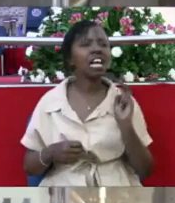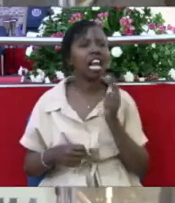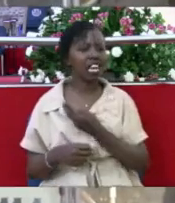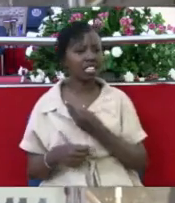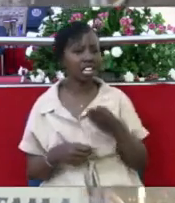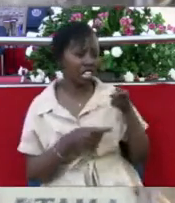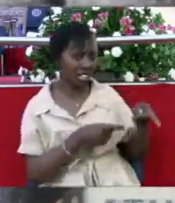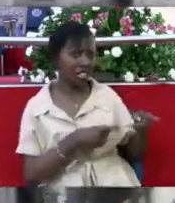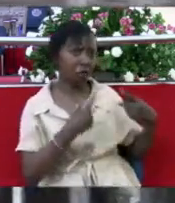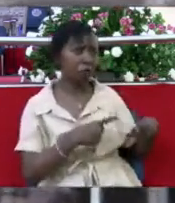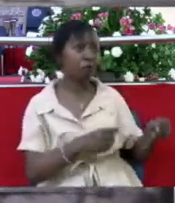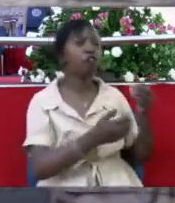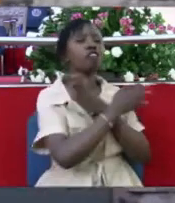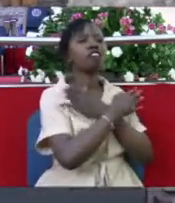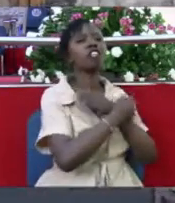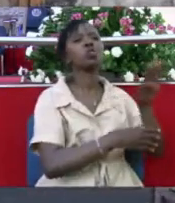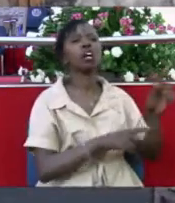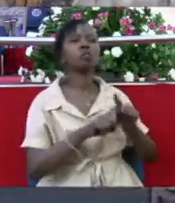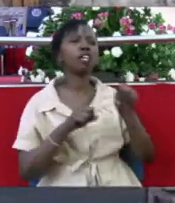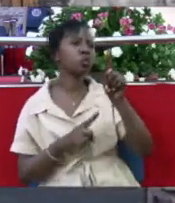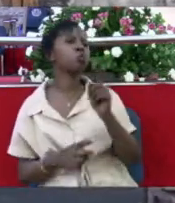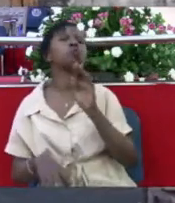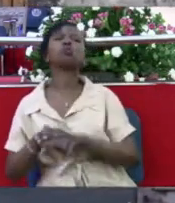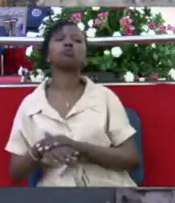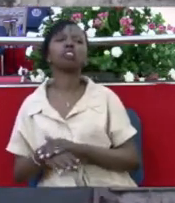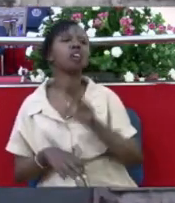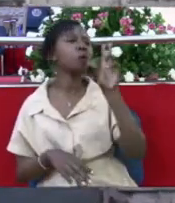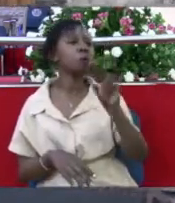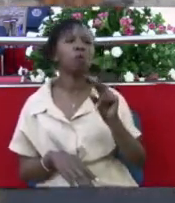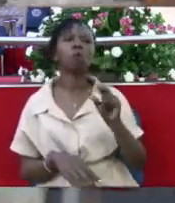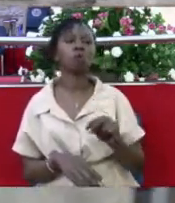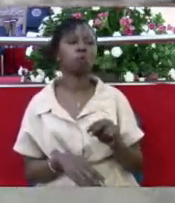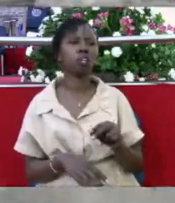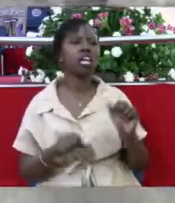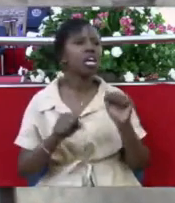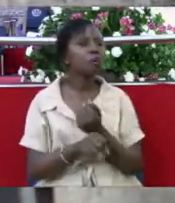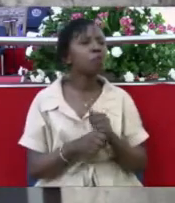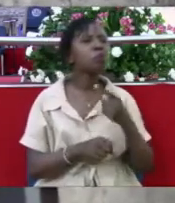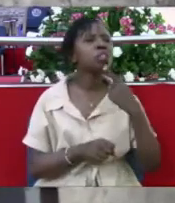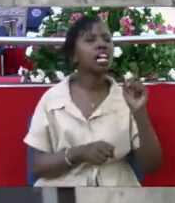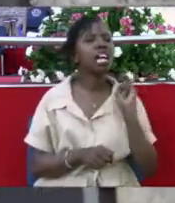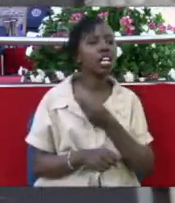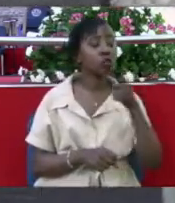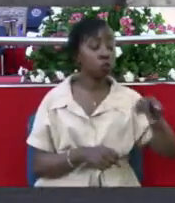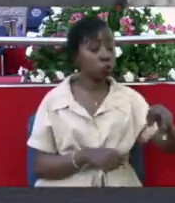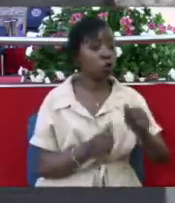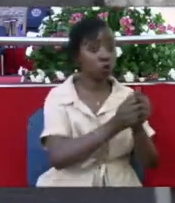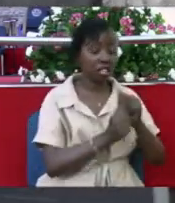crew. And then you're good. You cannot tell us that you walk with drunkards but you're the one who drinks